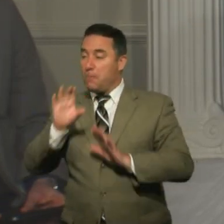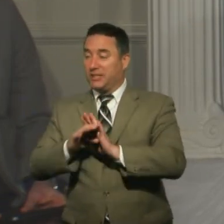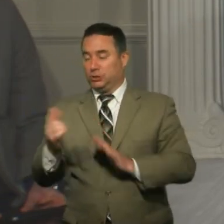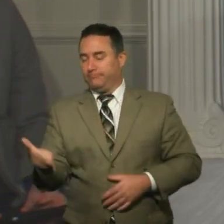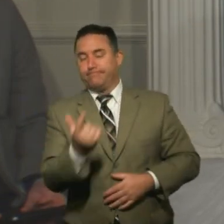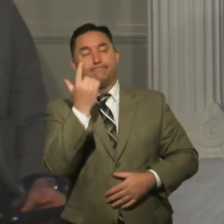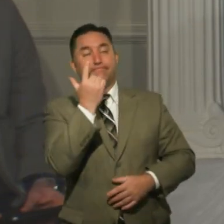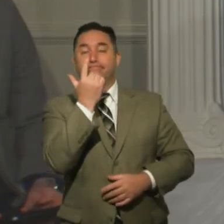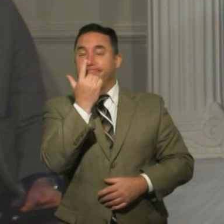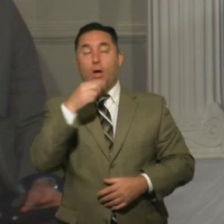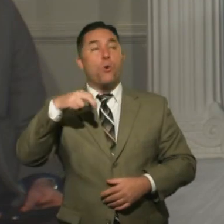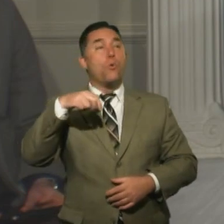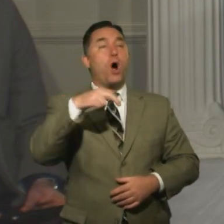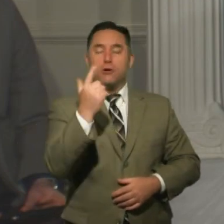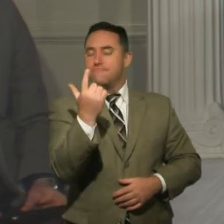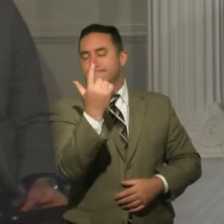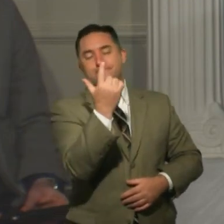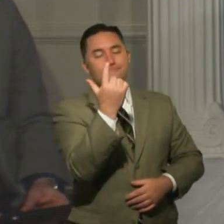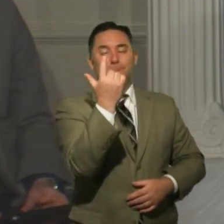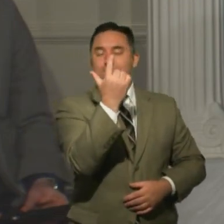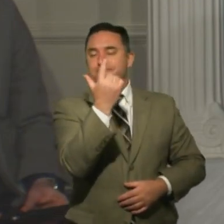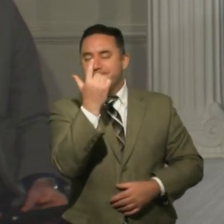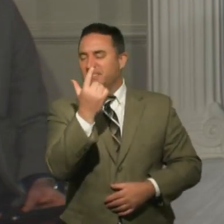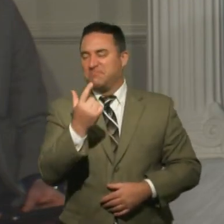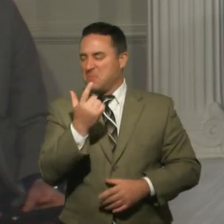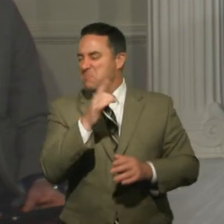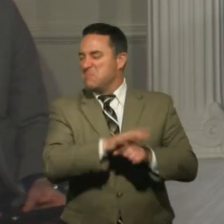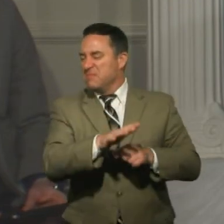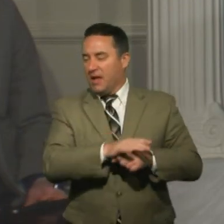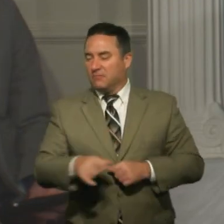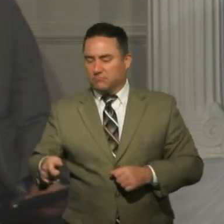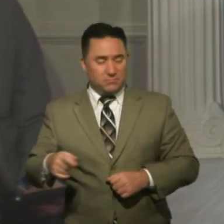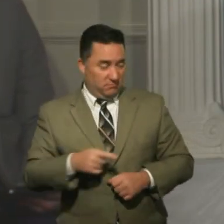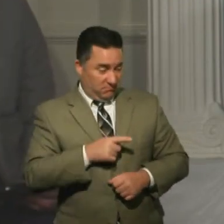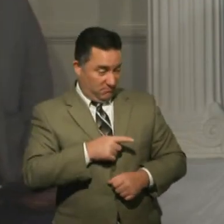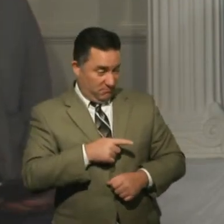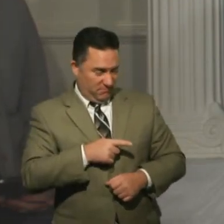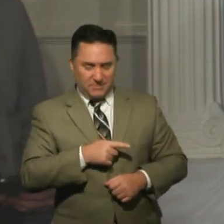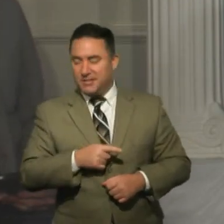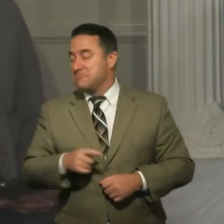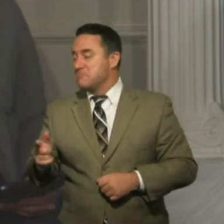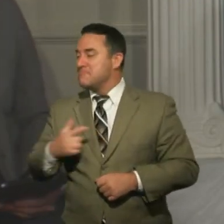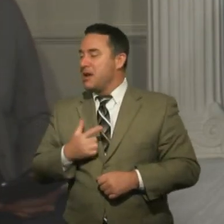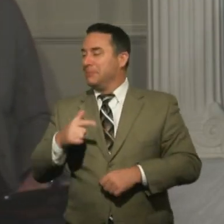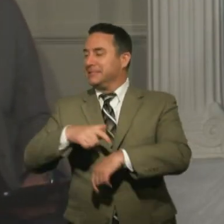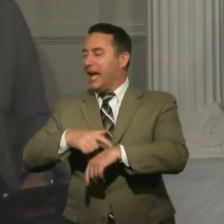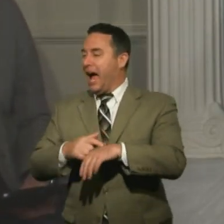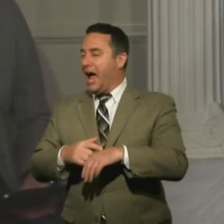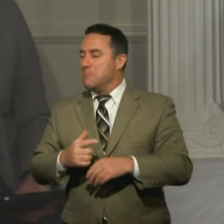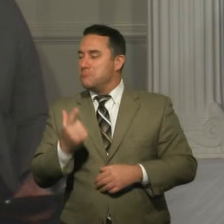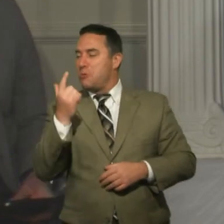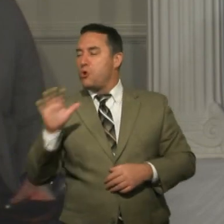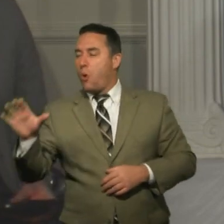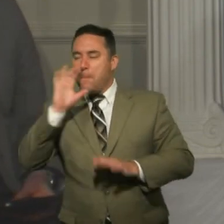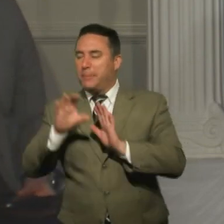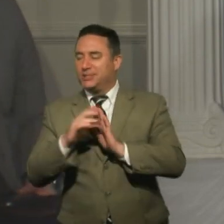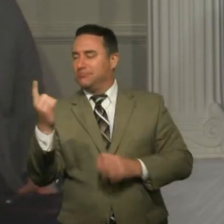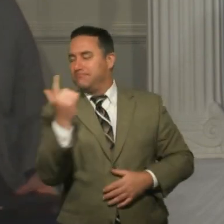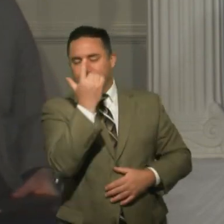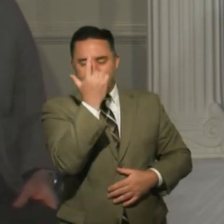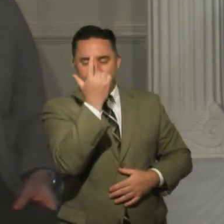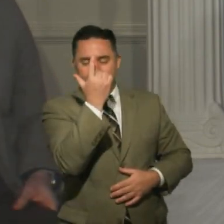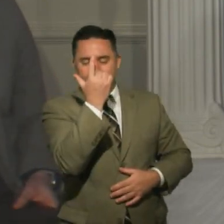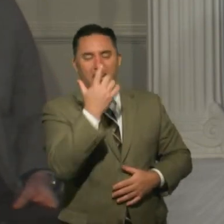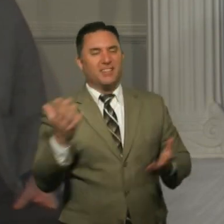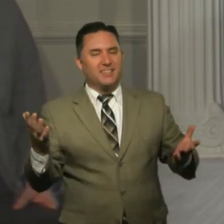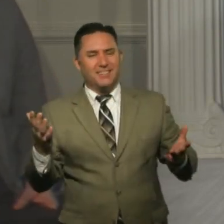phone. I have a picture of you, that's all I need. She goes, you sure? Yep, you know what? I'm just going to go spend some time over here and just look at your picture. That's all I need. I'm just